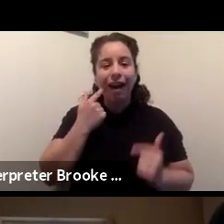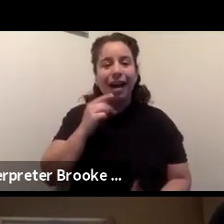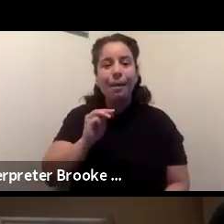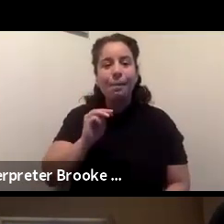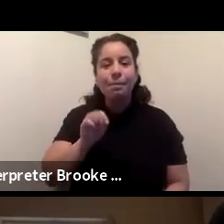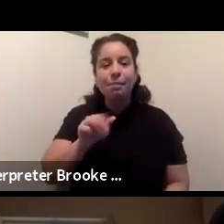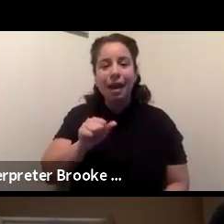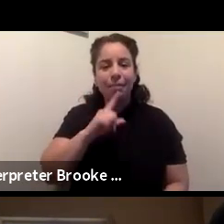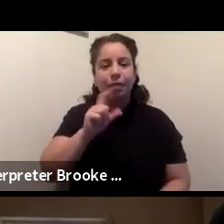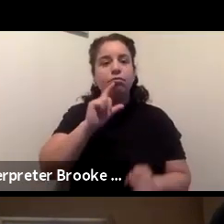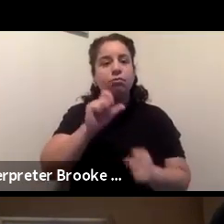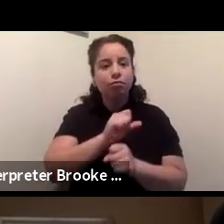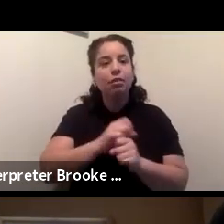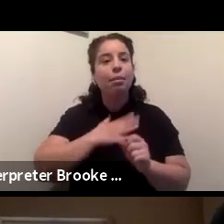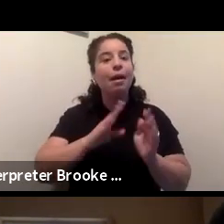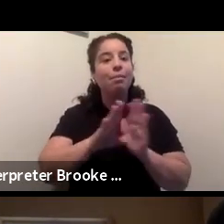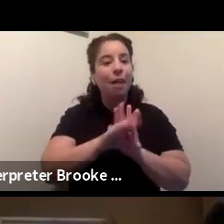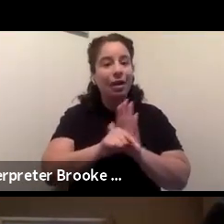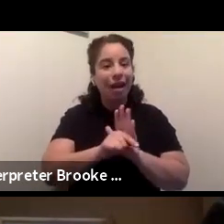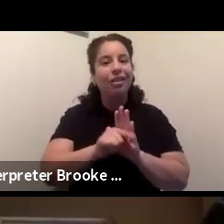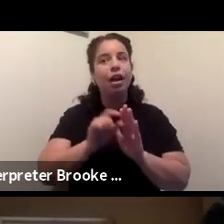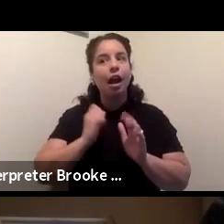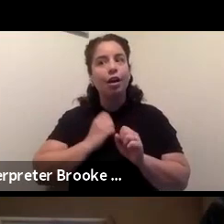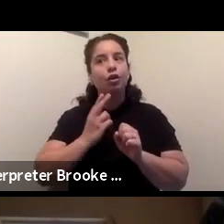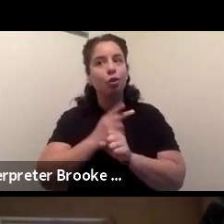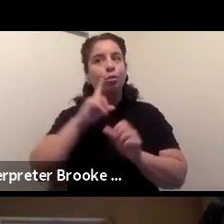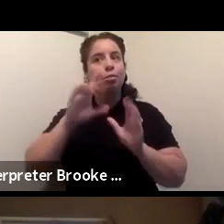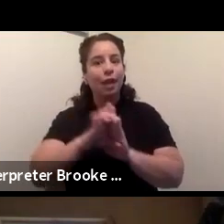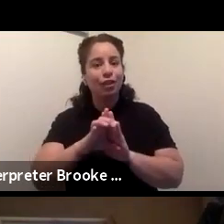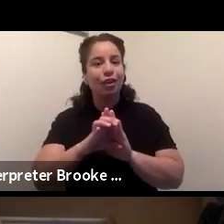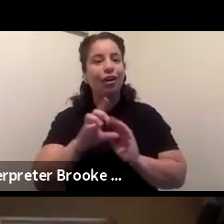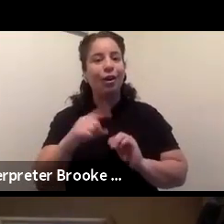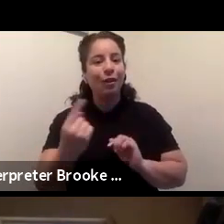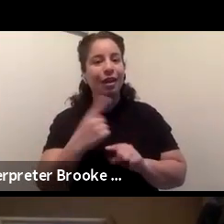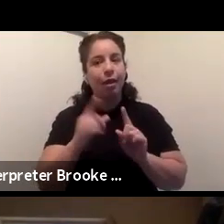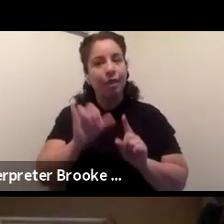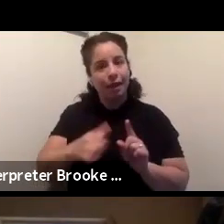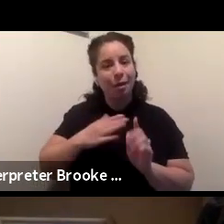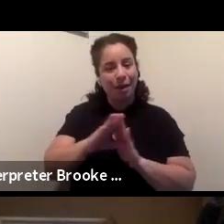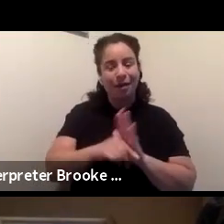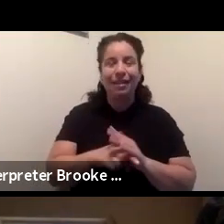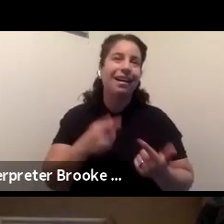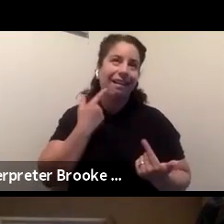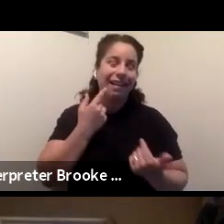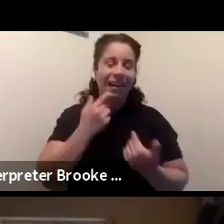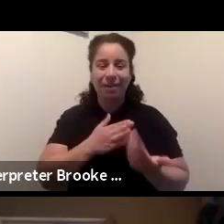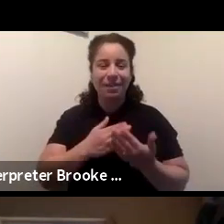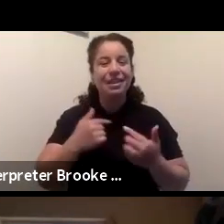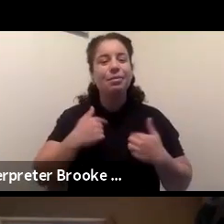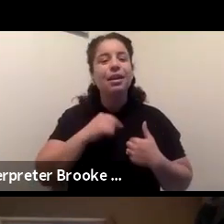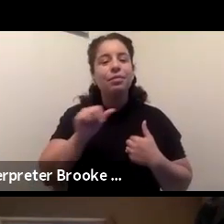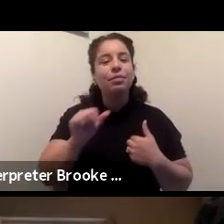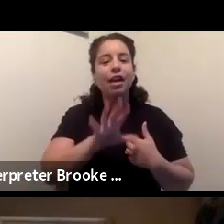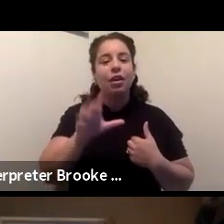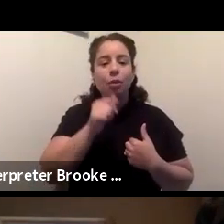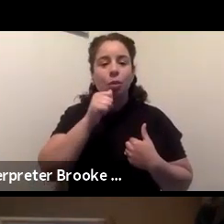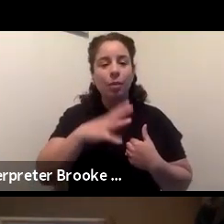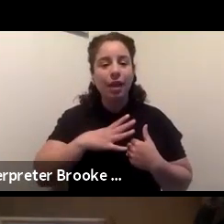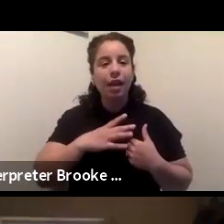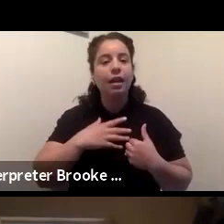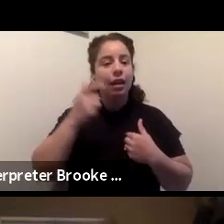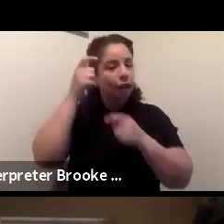It's really silly. So I'm an African-American woman. My hair is black and long braids with purple twists.